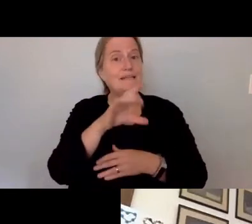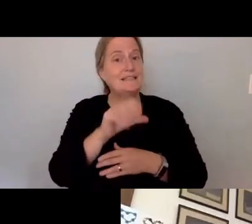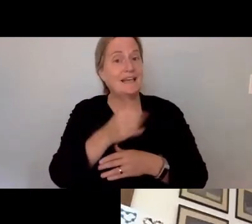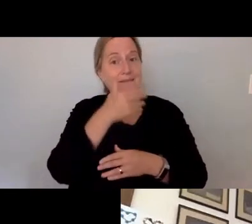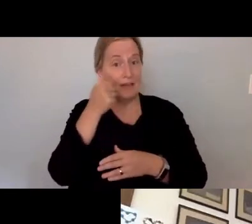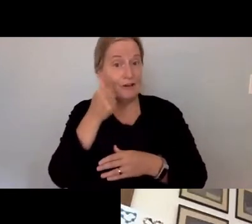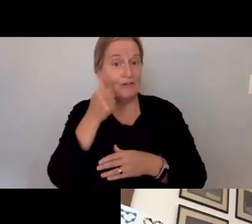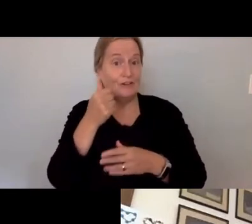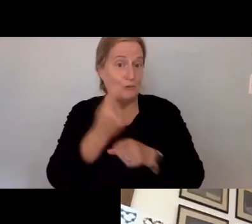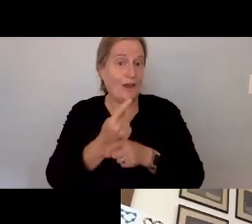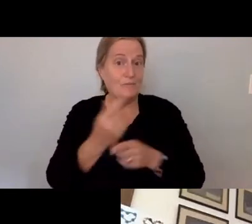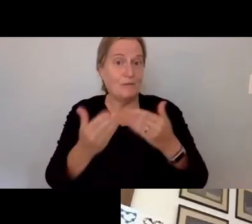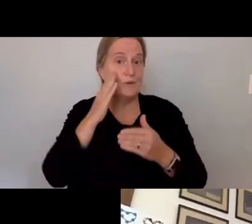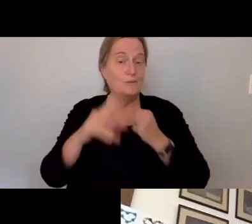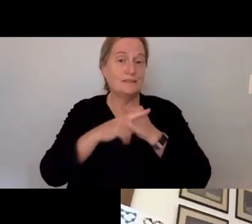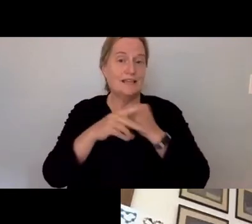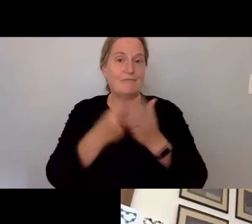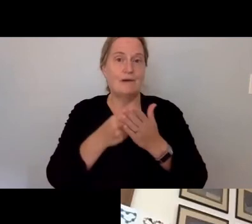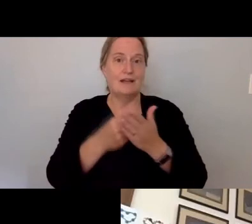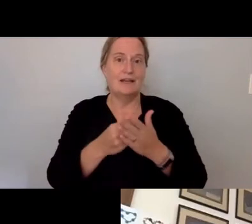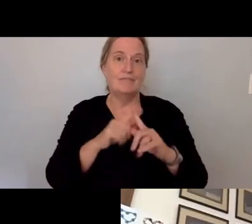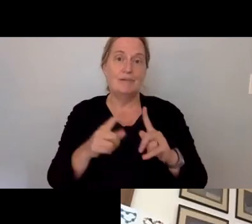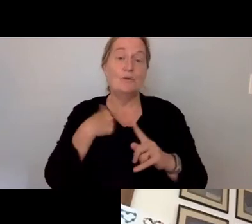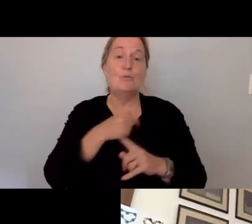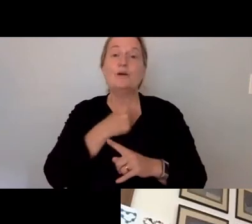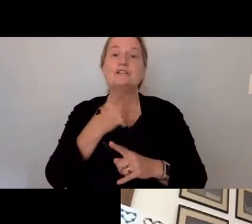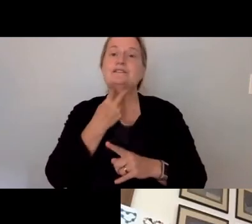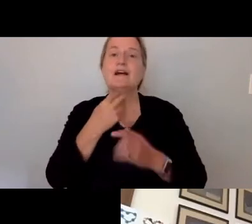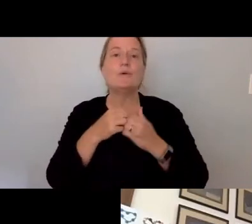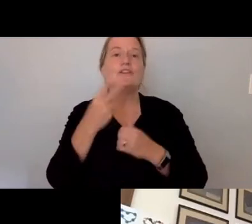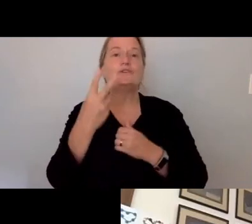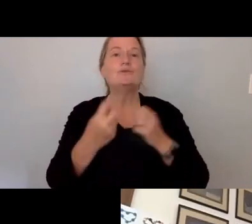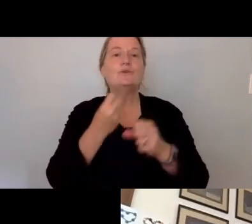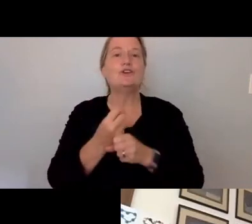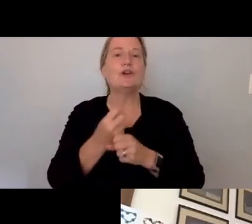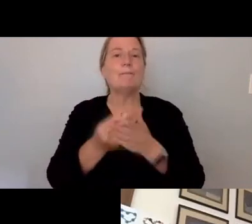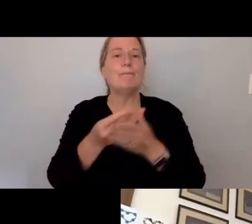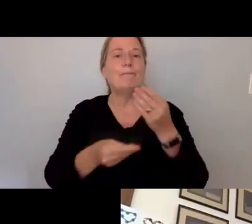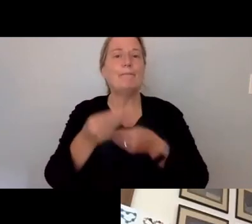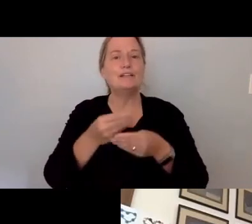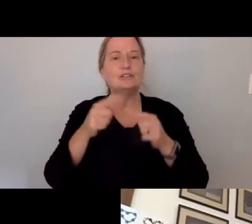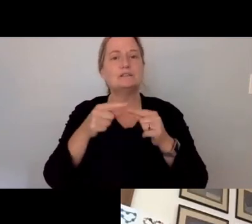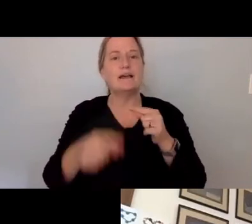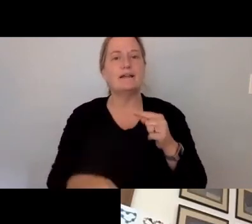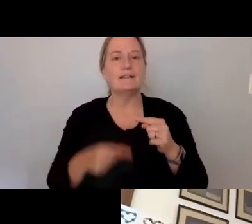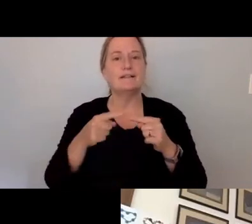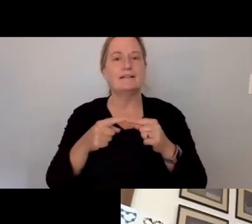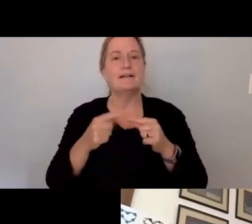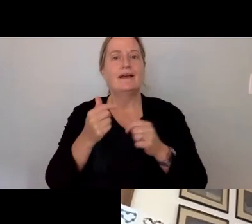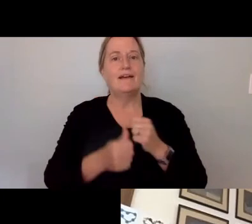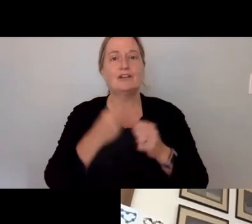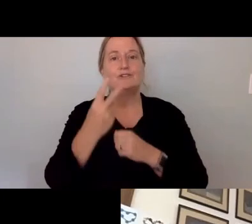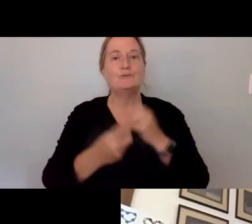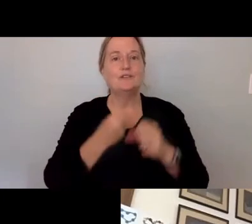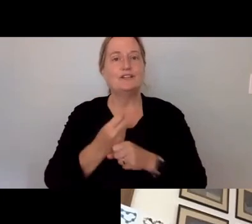money. But we live on a 2-year budget cycle, maybe a 4-year frame. And the budget folks have a hard time